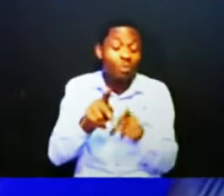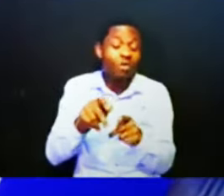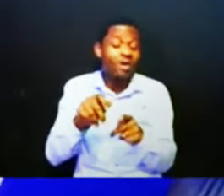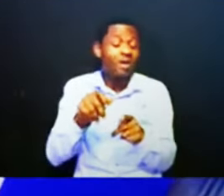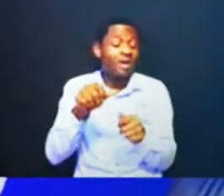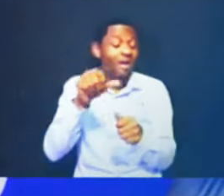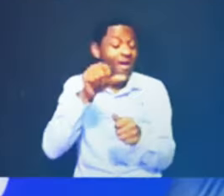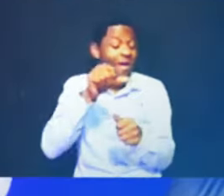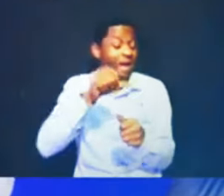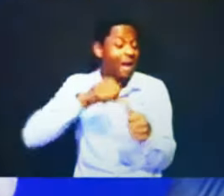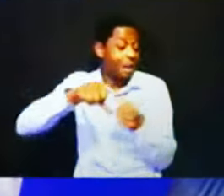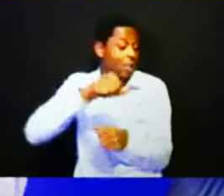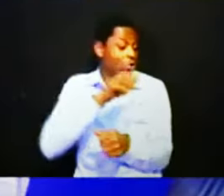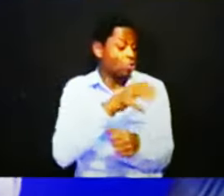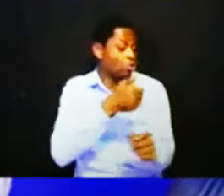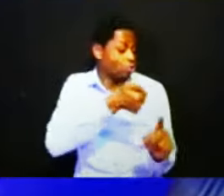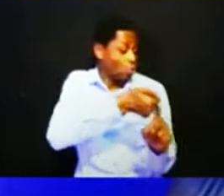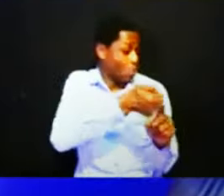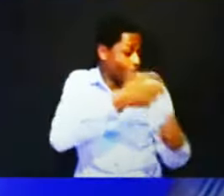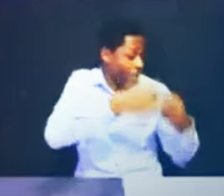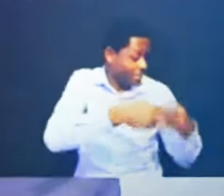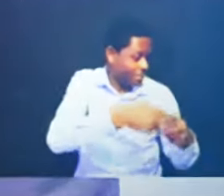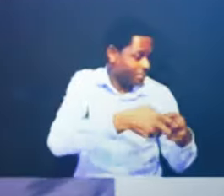maybe 5%, 10%.